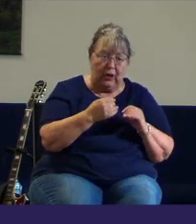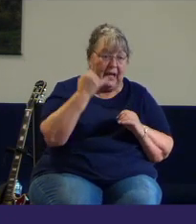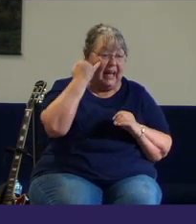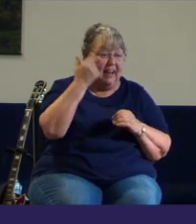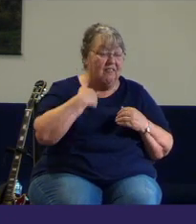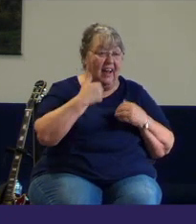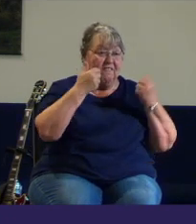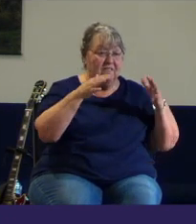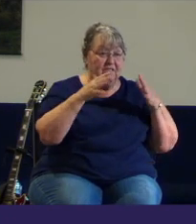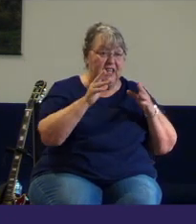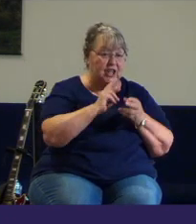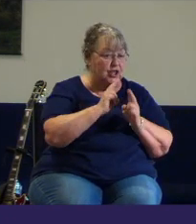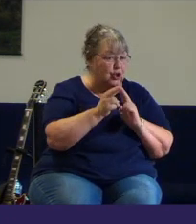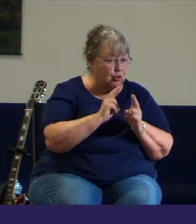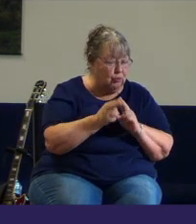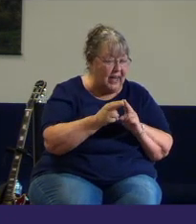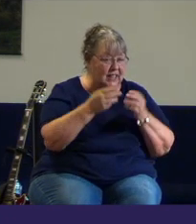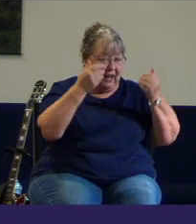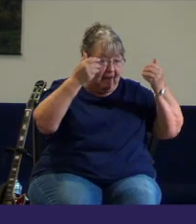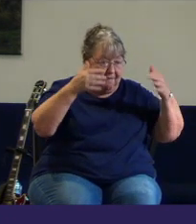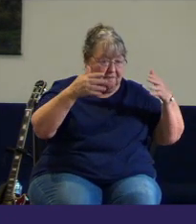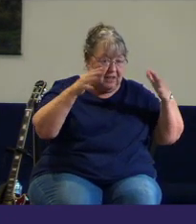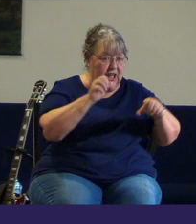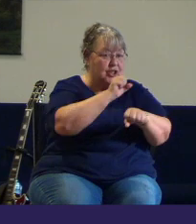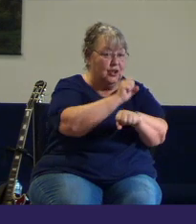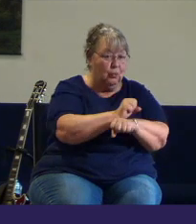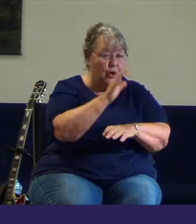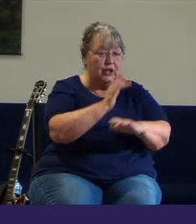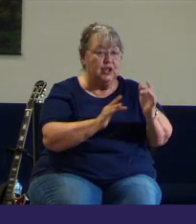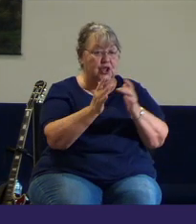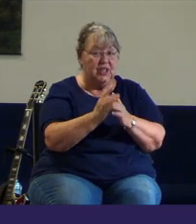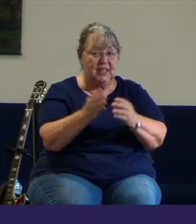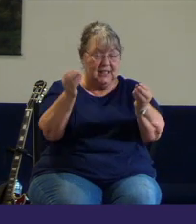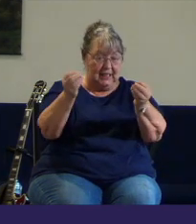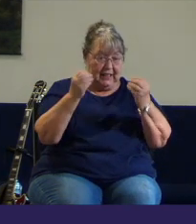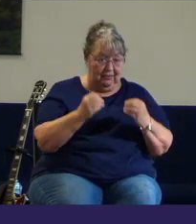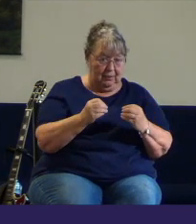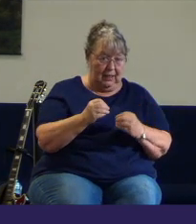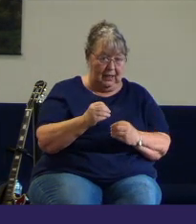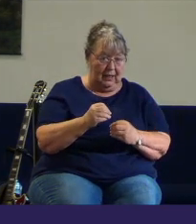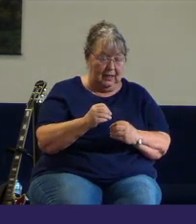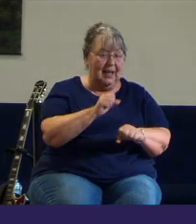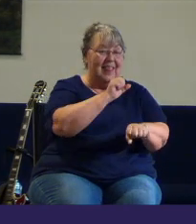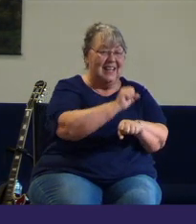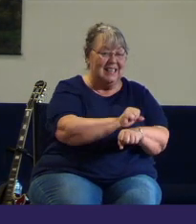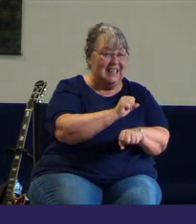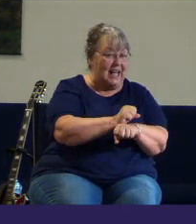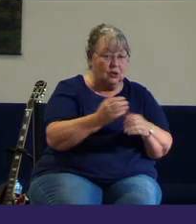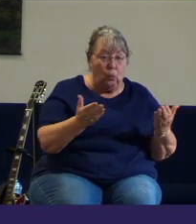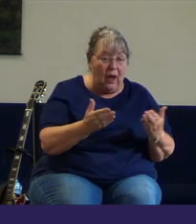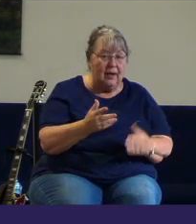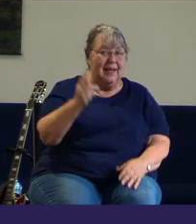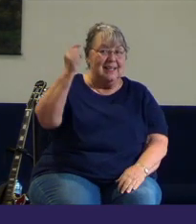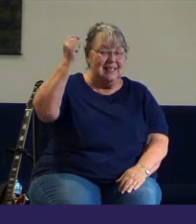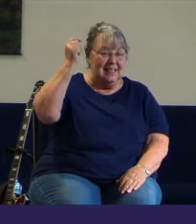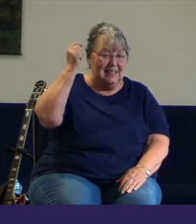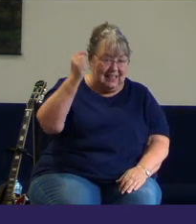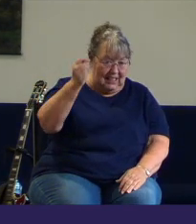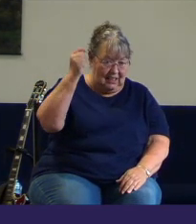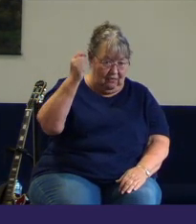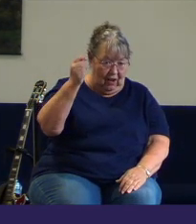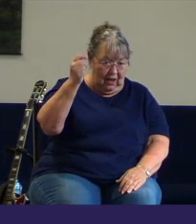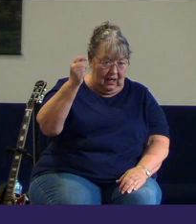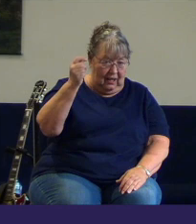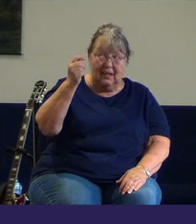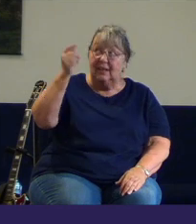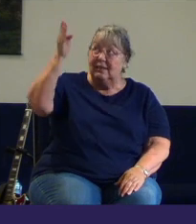and complete the task the Lord Jesus has given me, the task of testifying to the gospel of God's